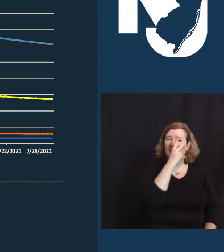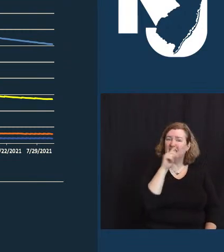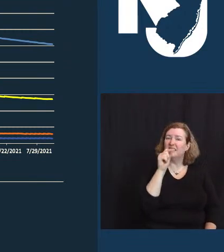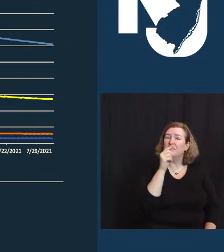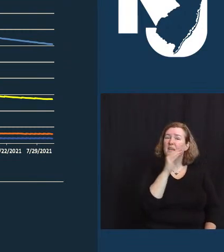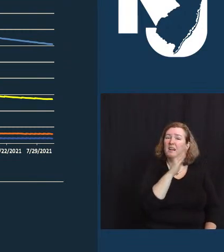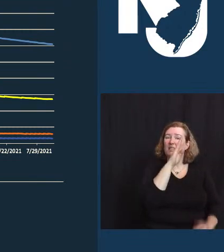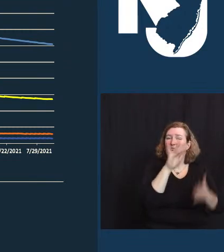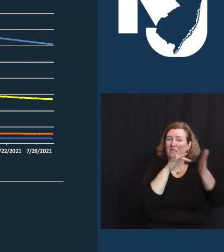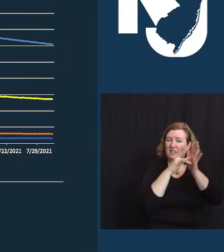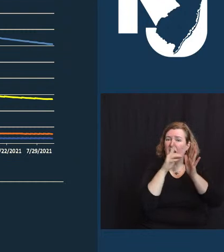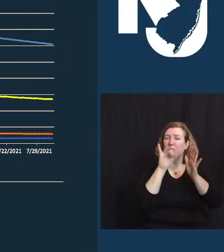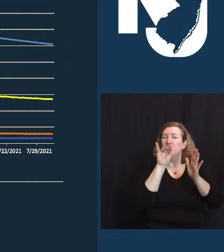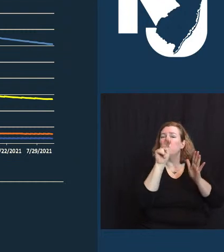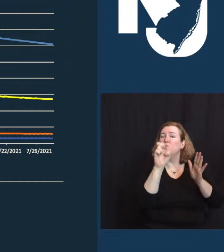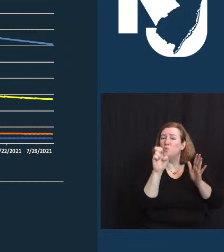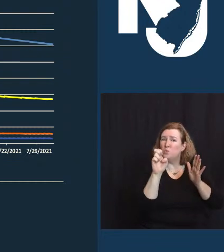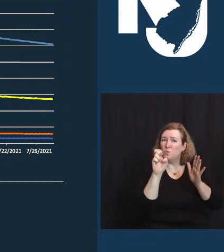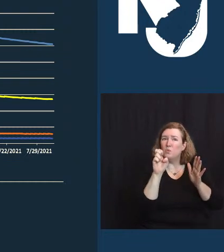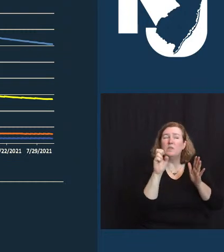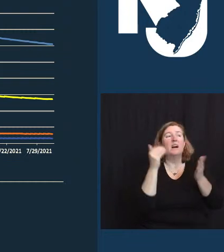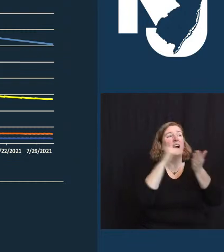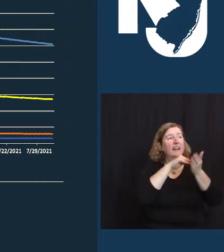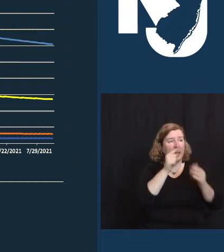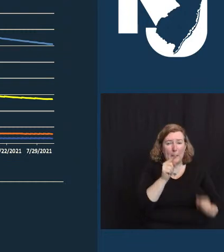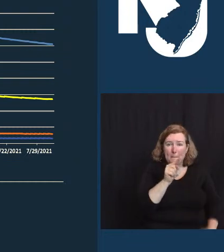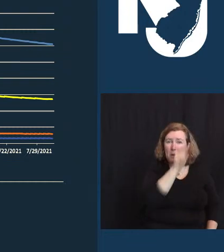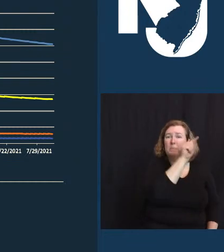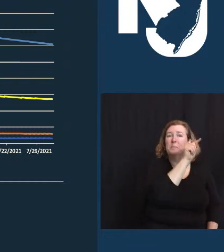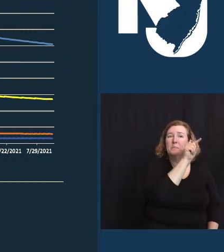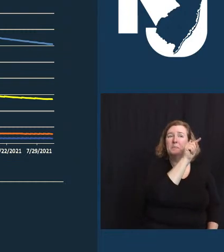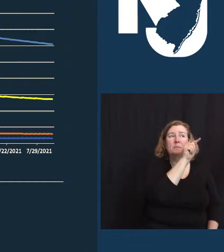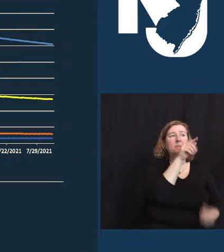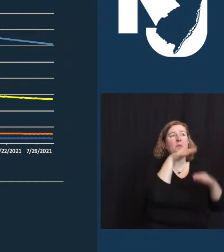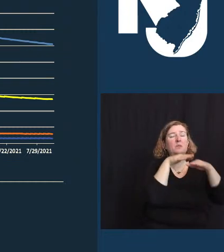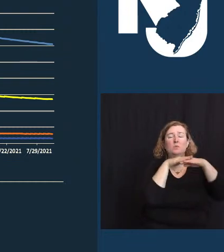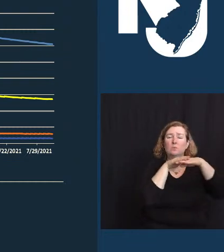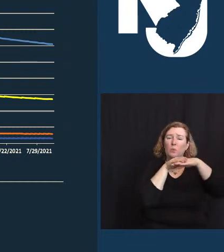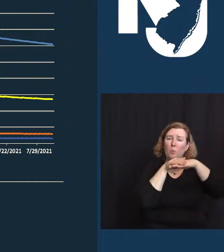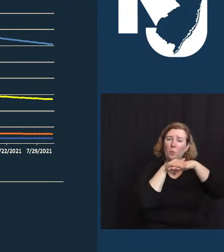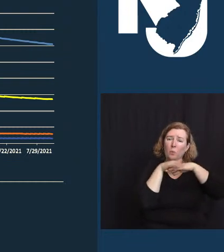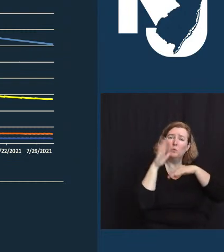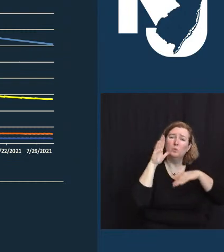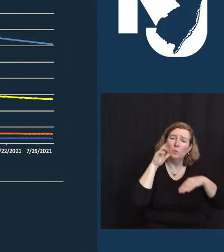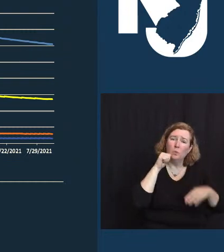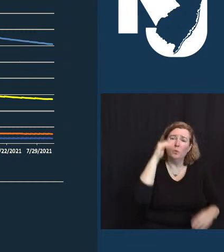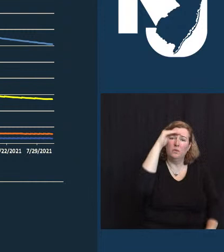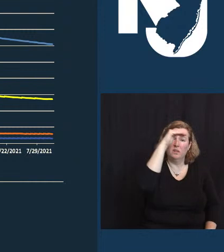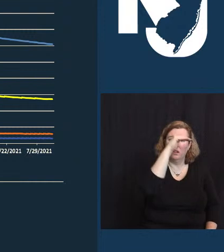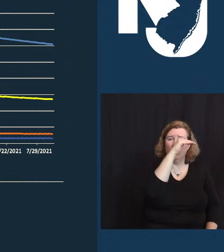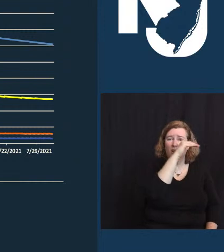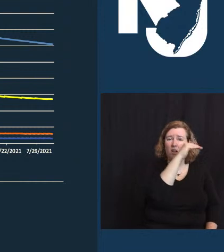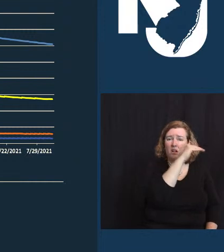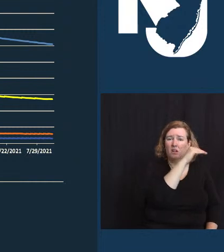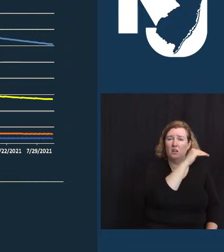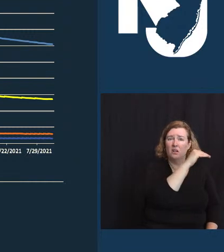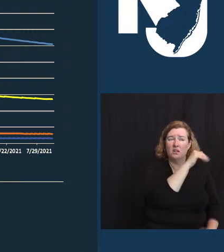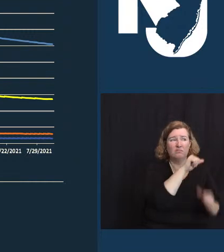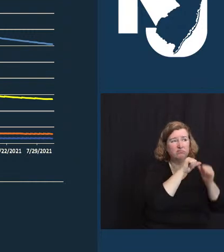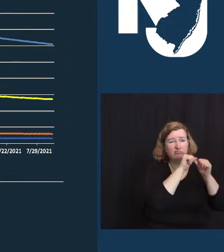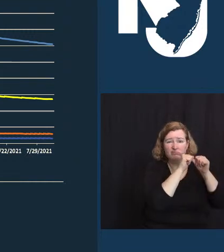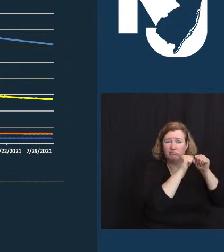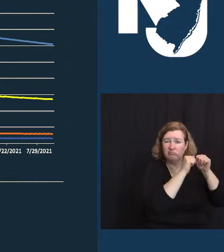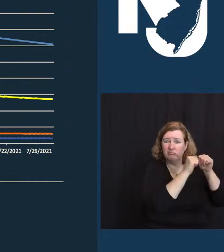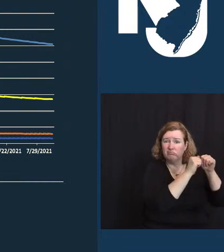in mid-June, and then there's a much slower decline throughout the summer. So this is not only